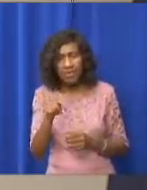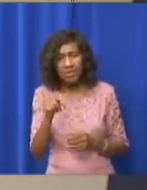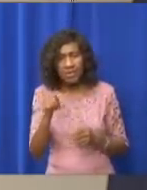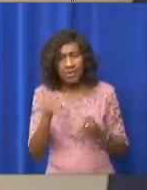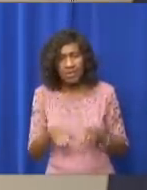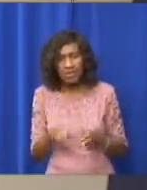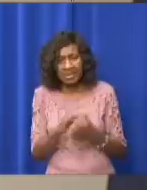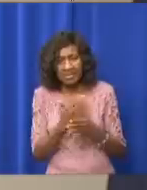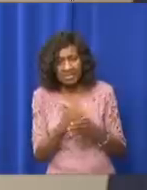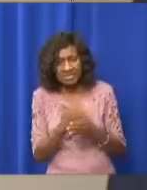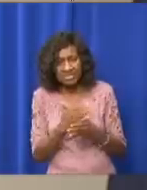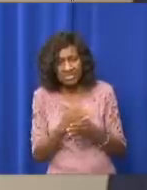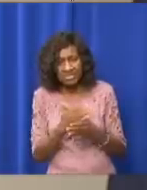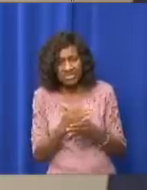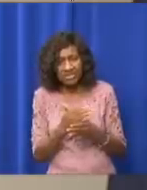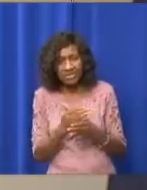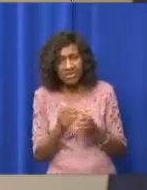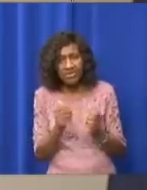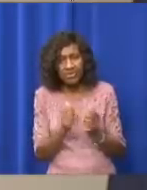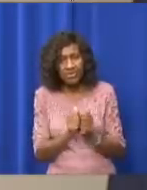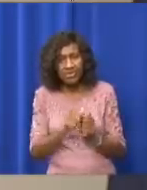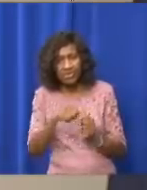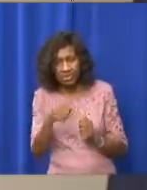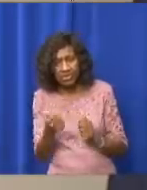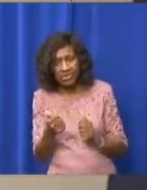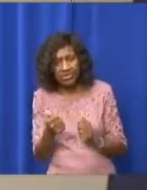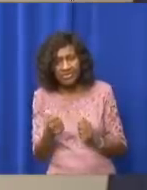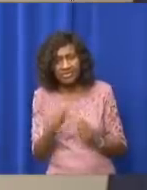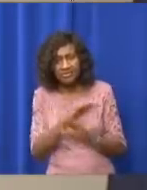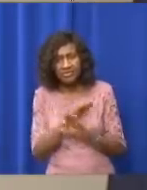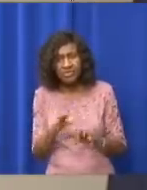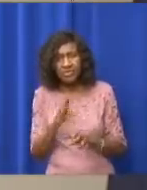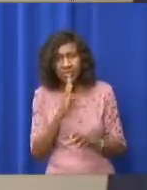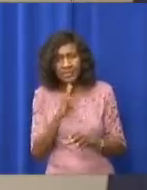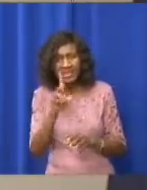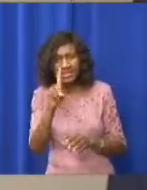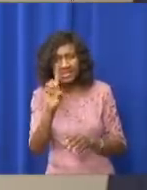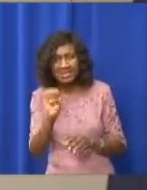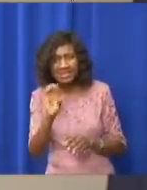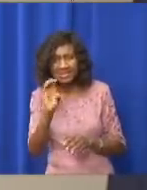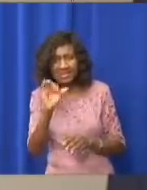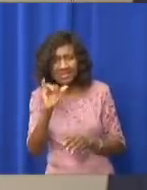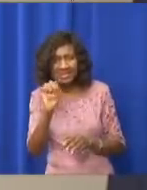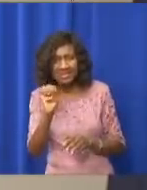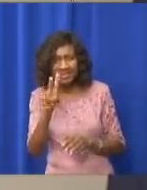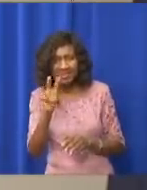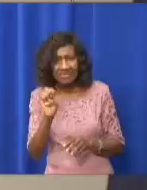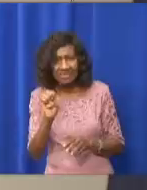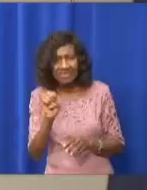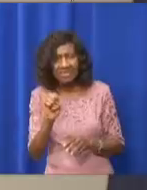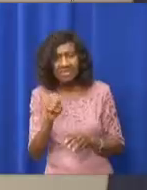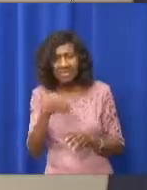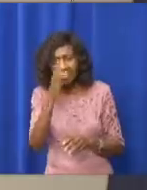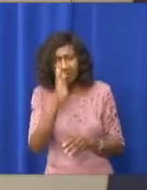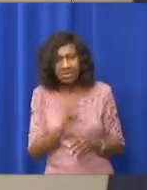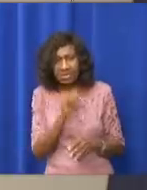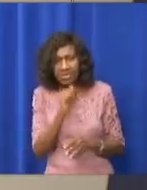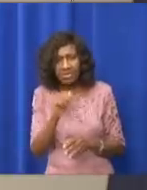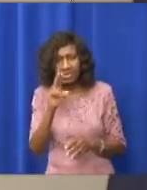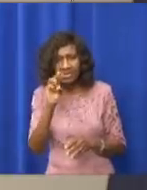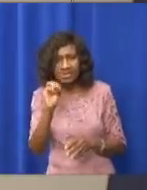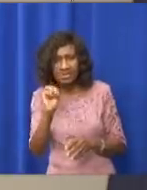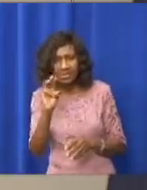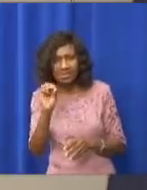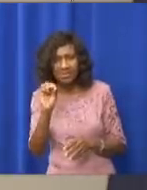the good things with their instructor. Do not be deceived. God cannot be mocked. A man reaps